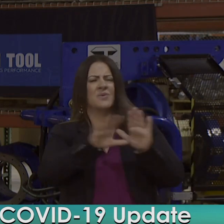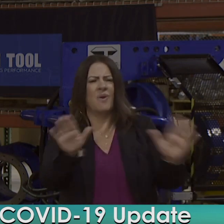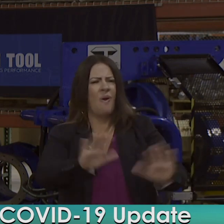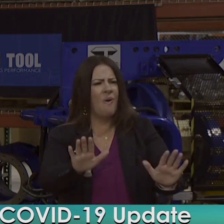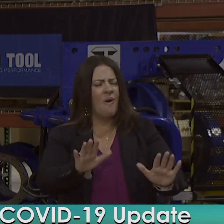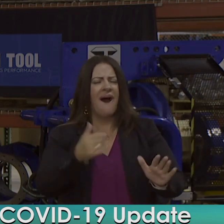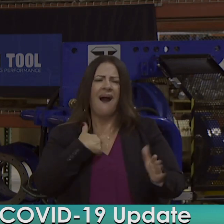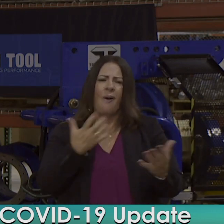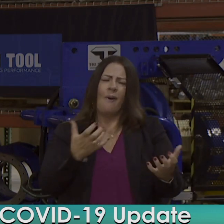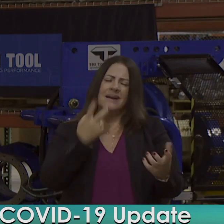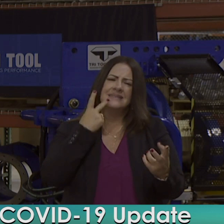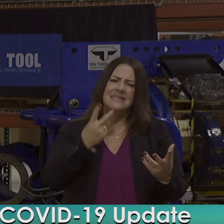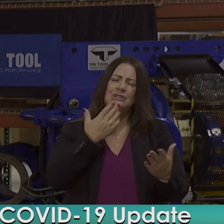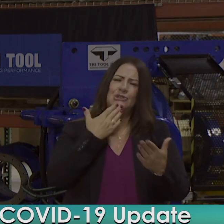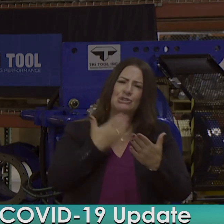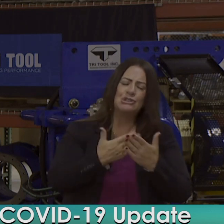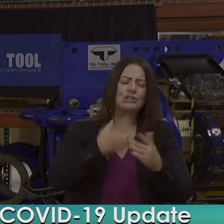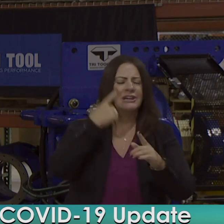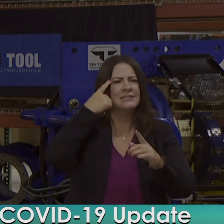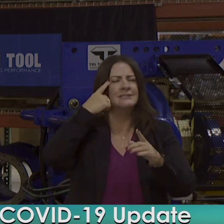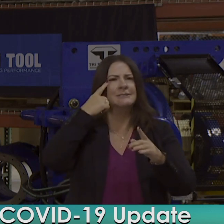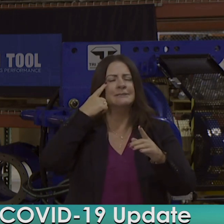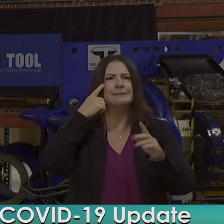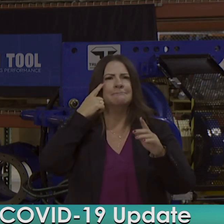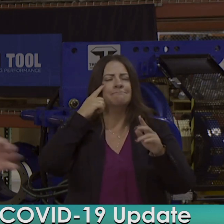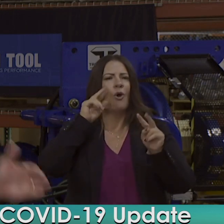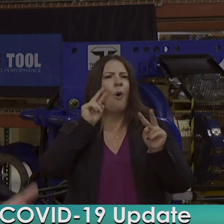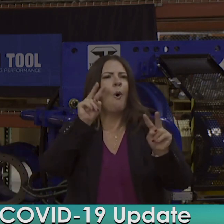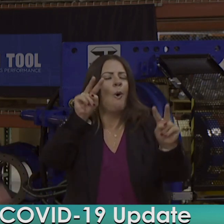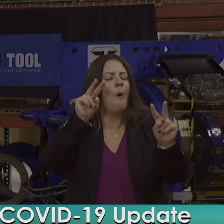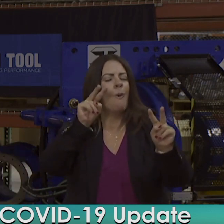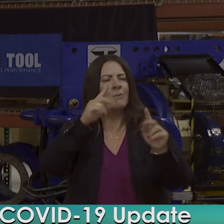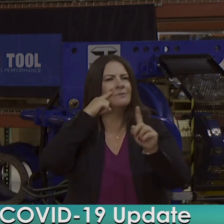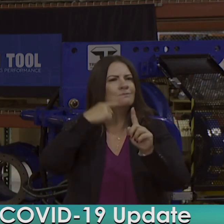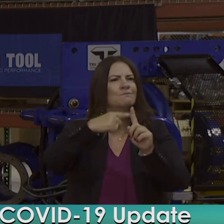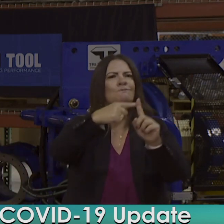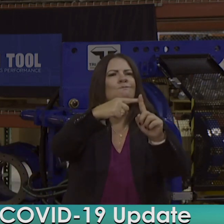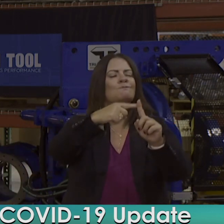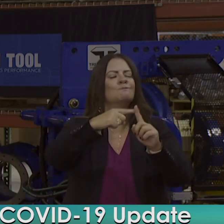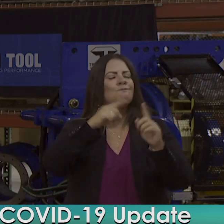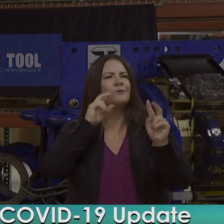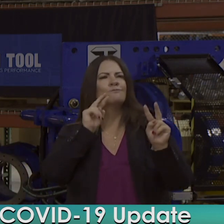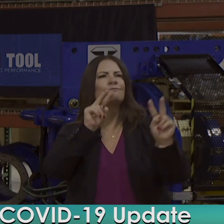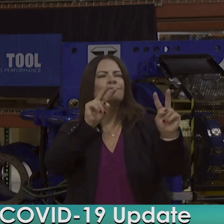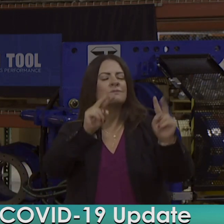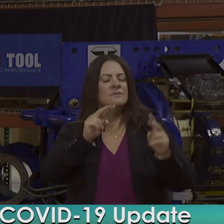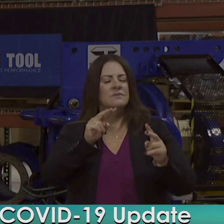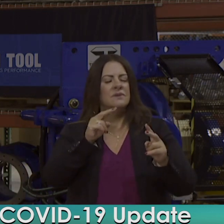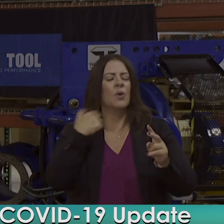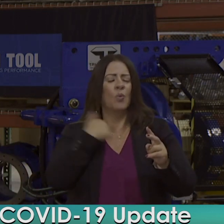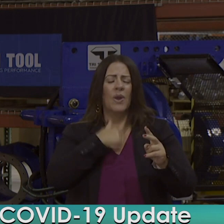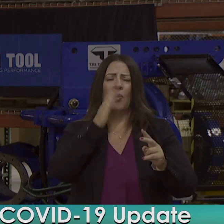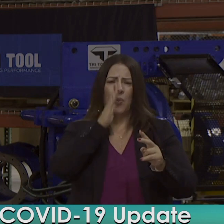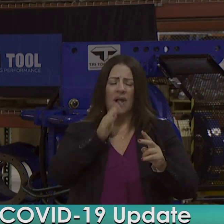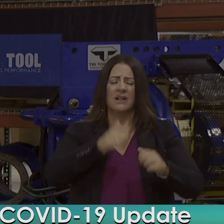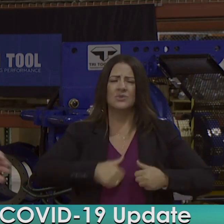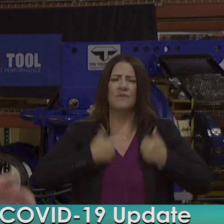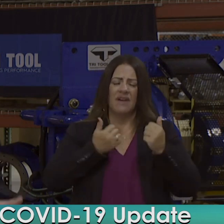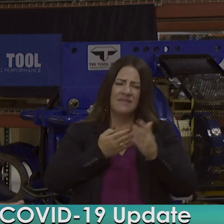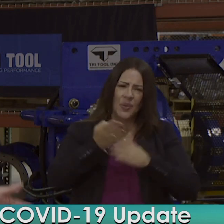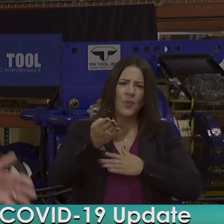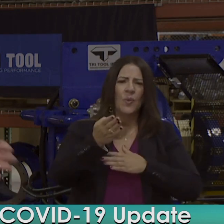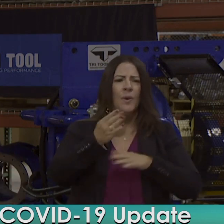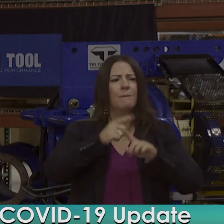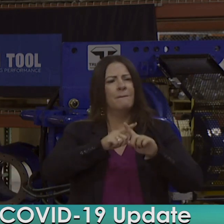maintain a spirit of optimism, and I maintain that in terms of our capacity to get through this. We can, we will. But you